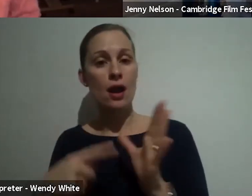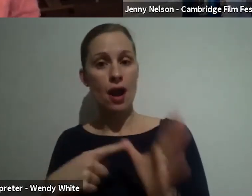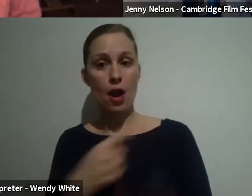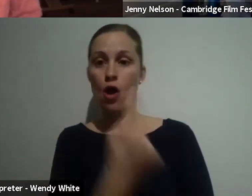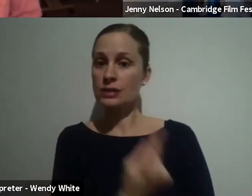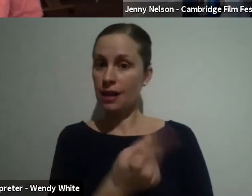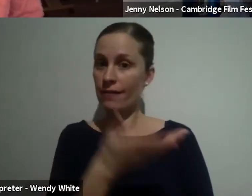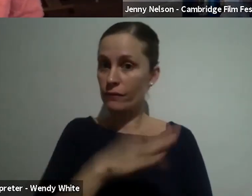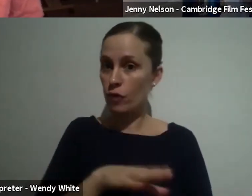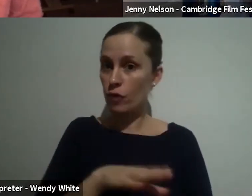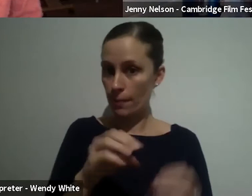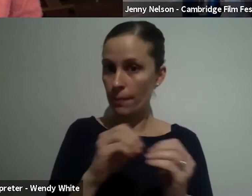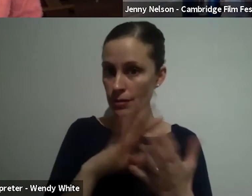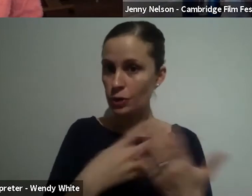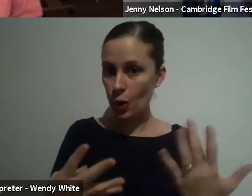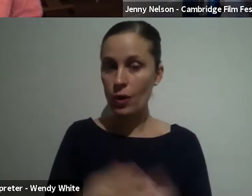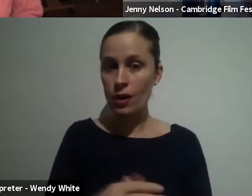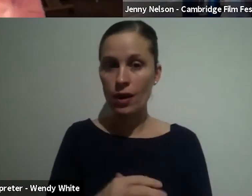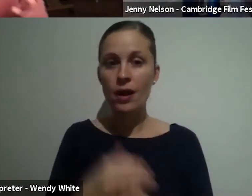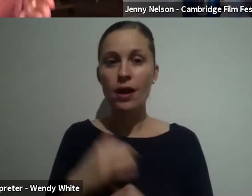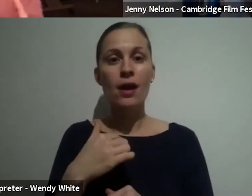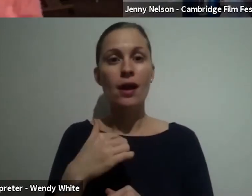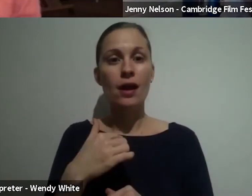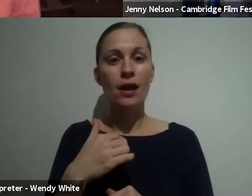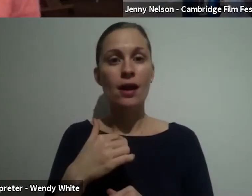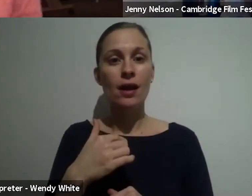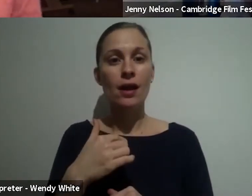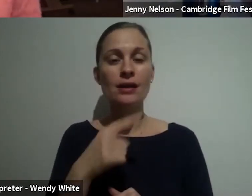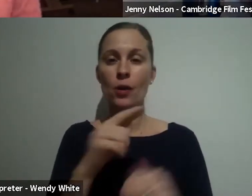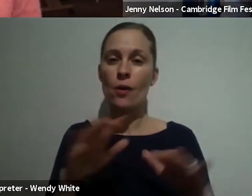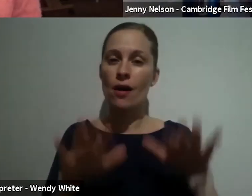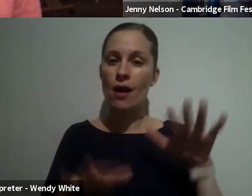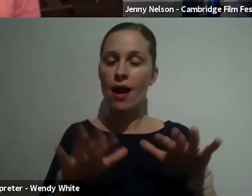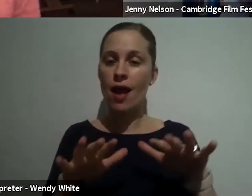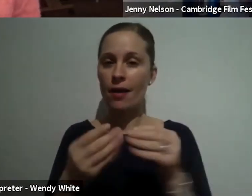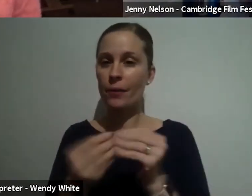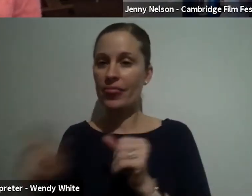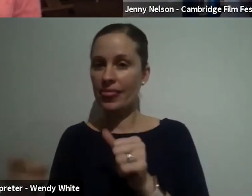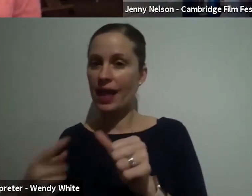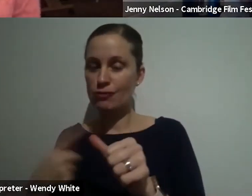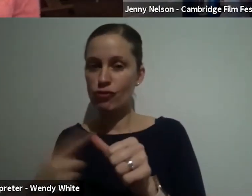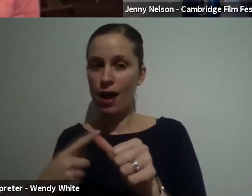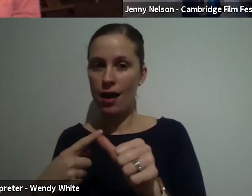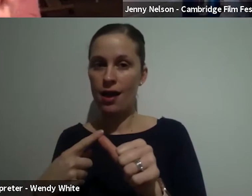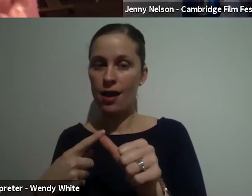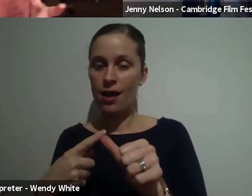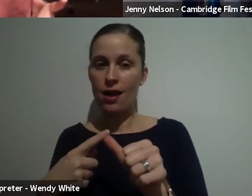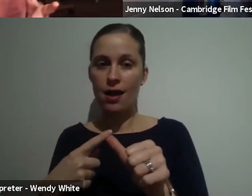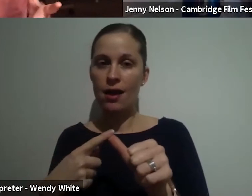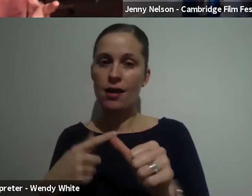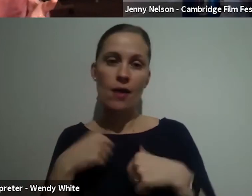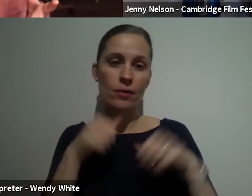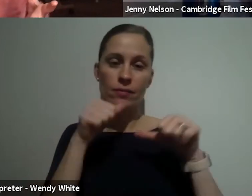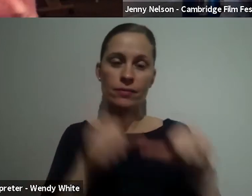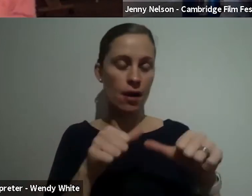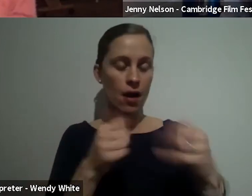Barcelona. It happened also a little bit like with Andrea, that I love her and I fall in love with her